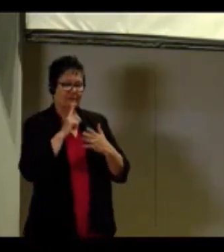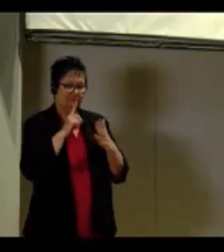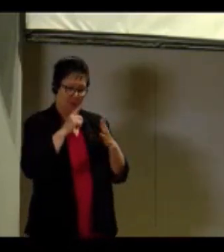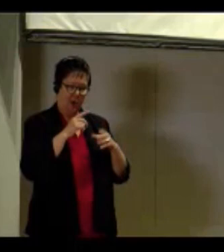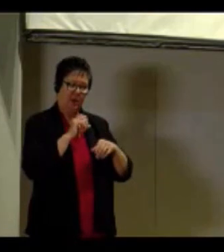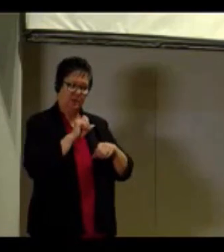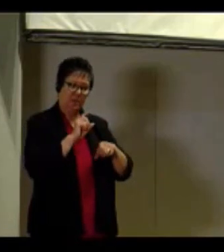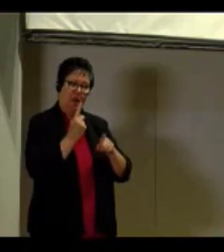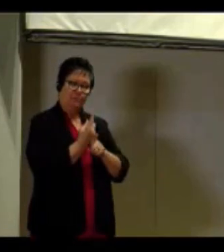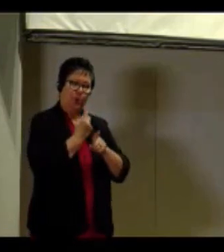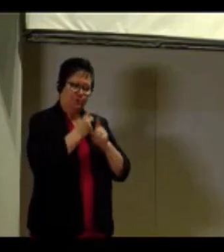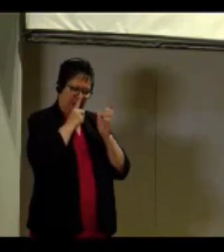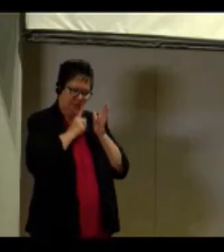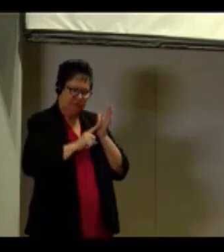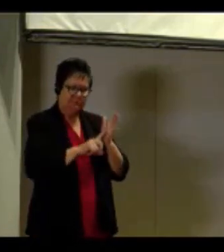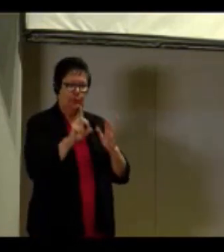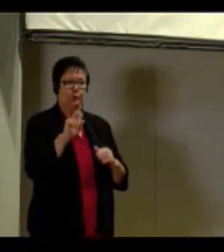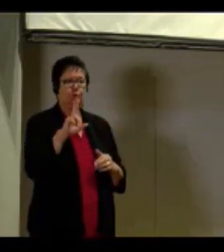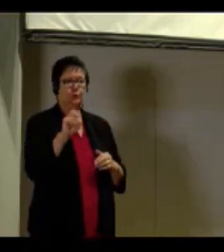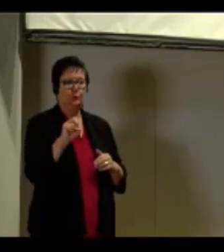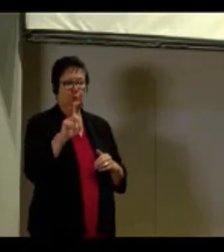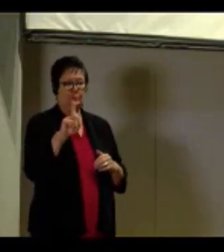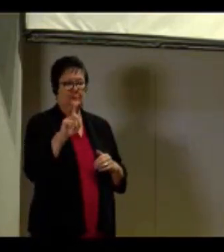open access information?